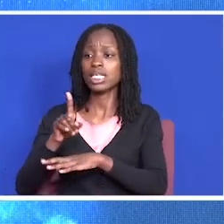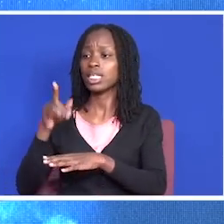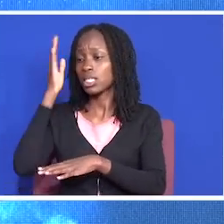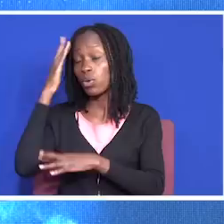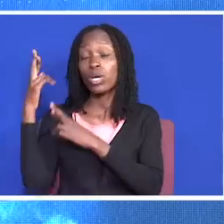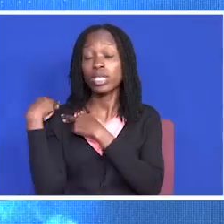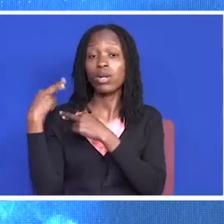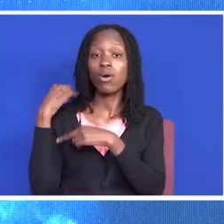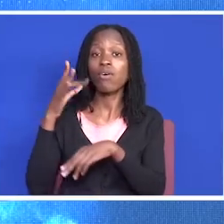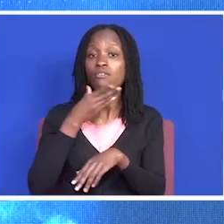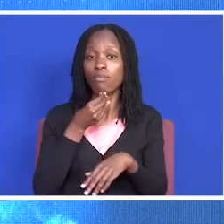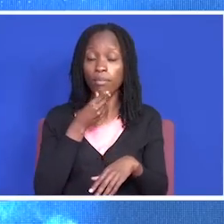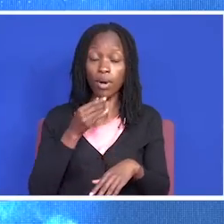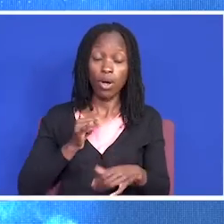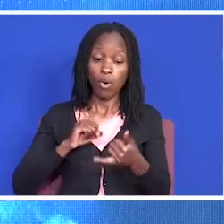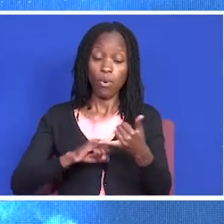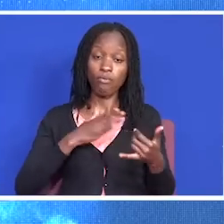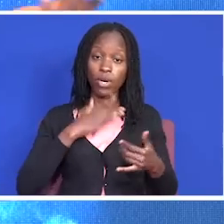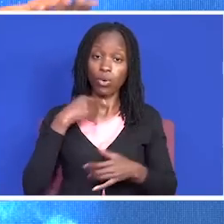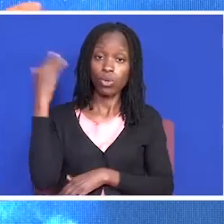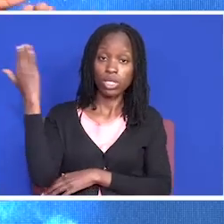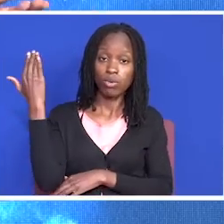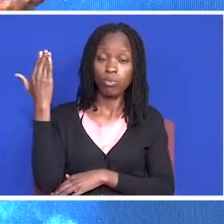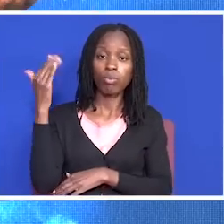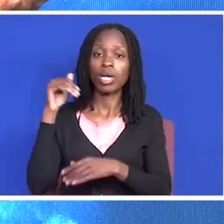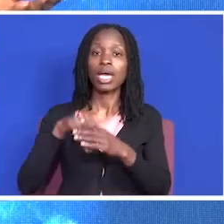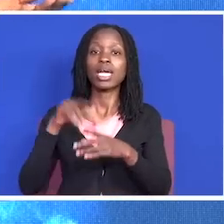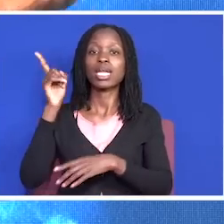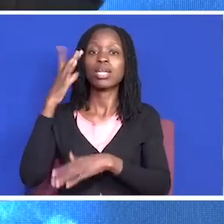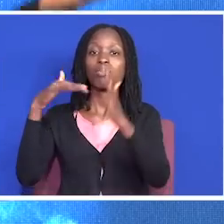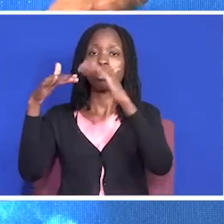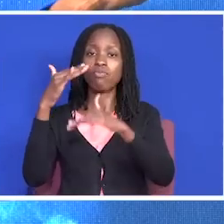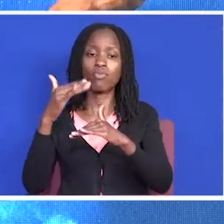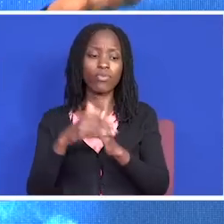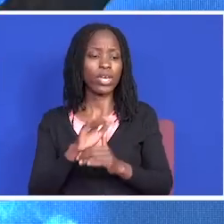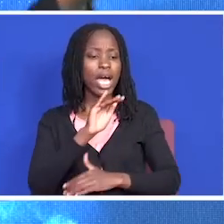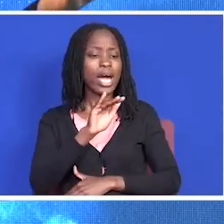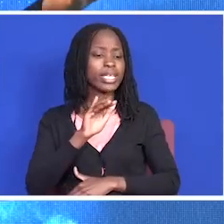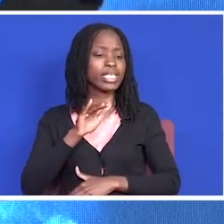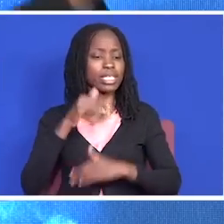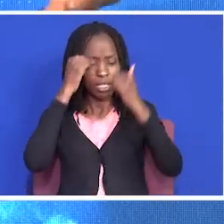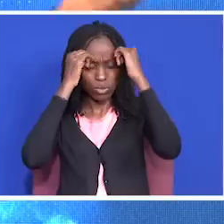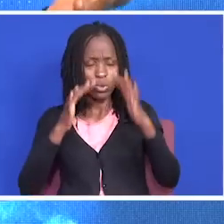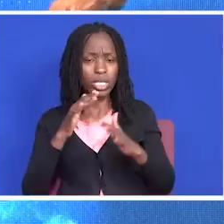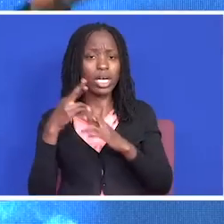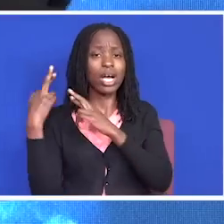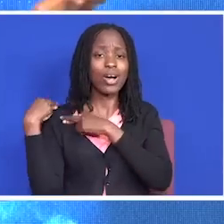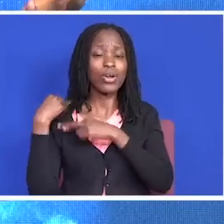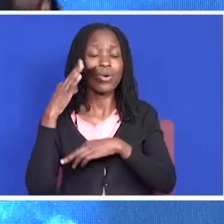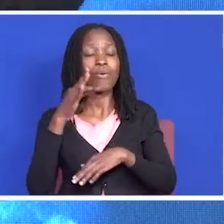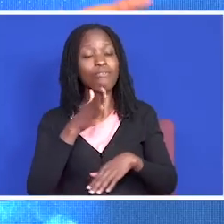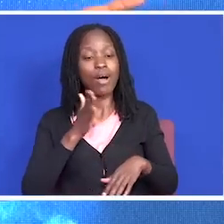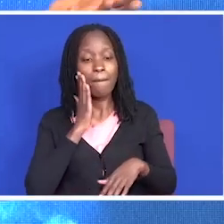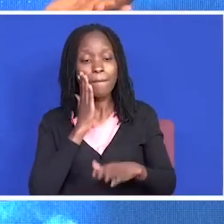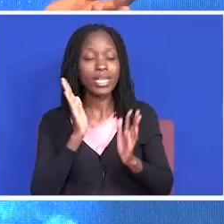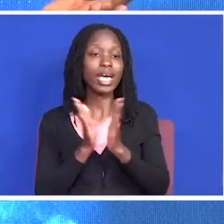story of asking her university students to just tell her what the role of a mother, what the role